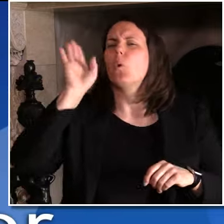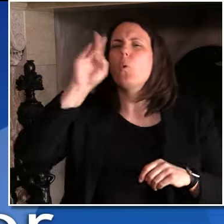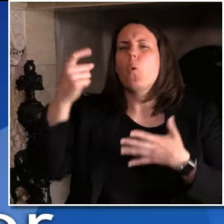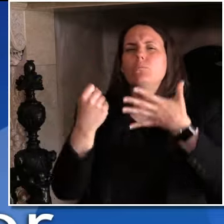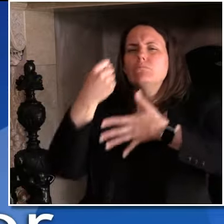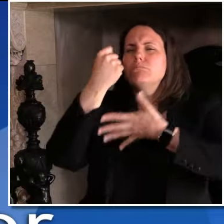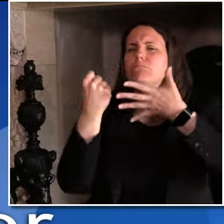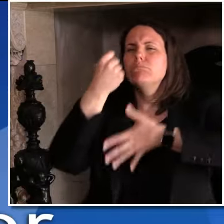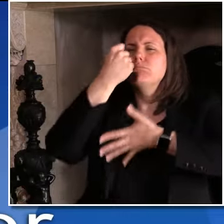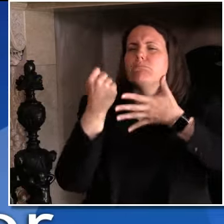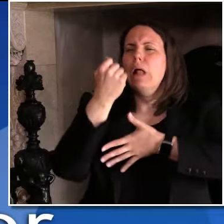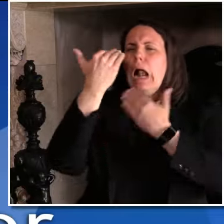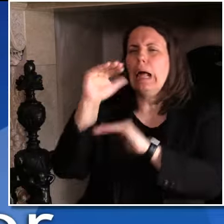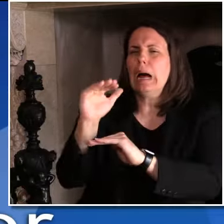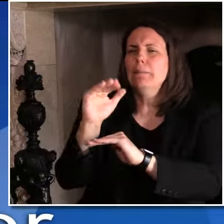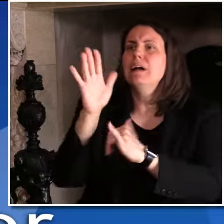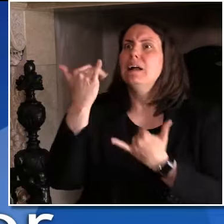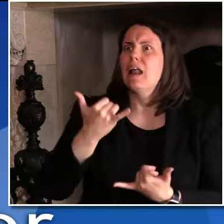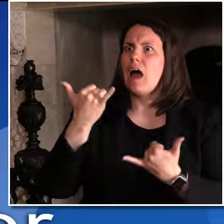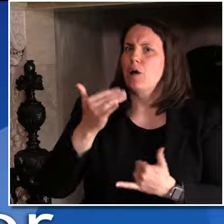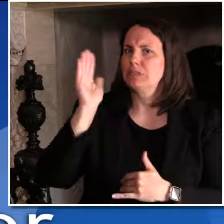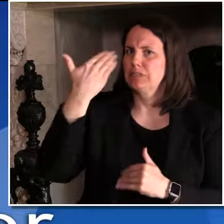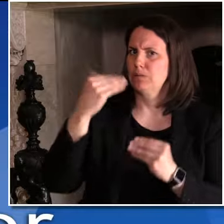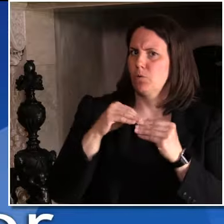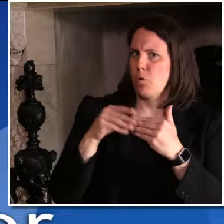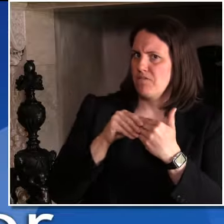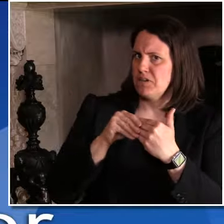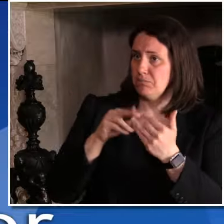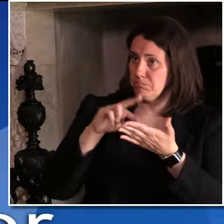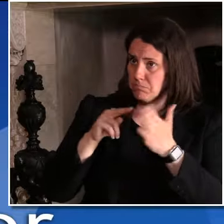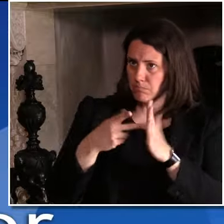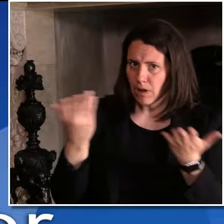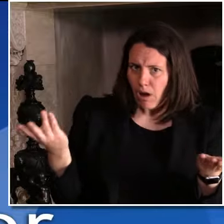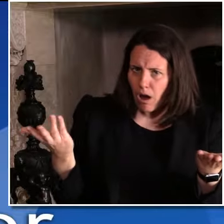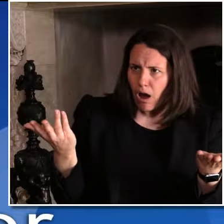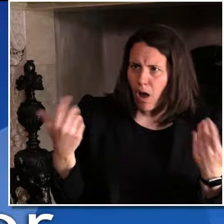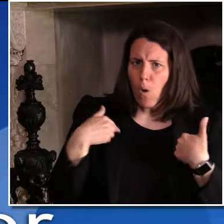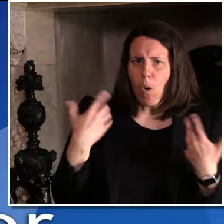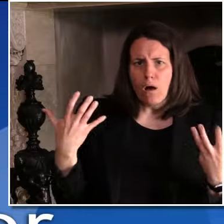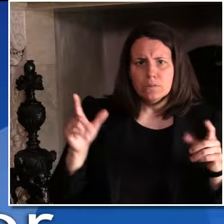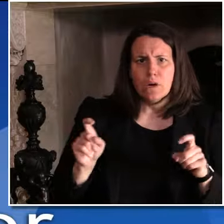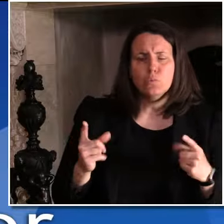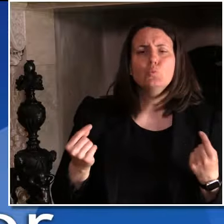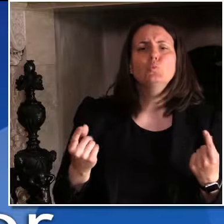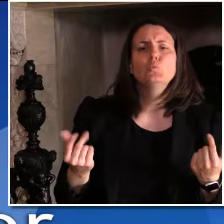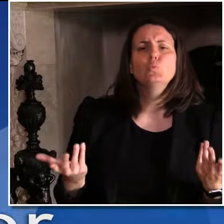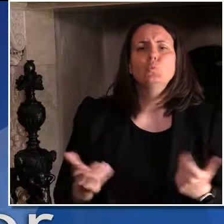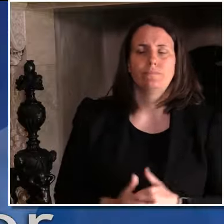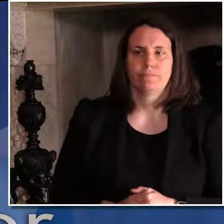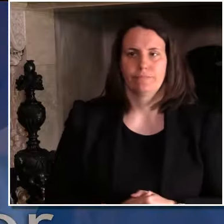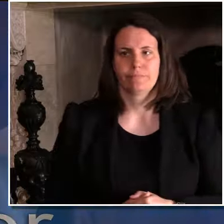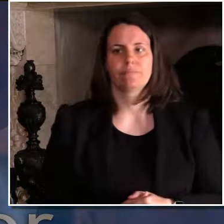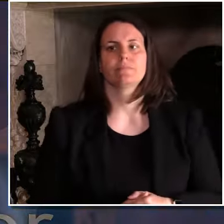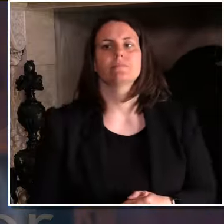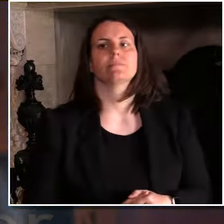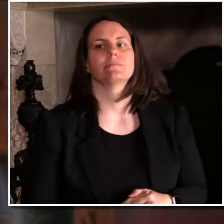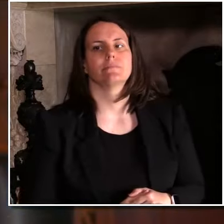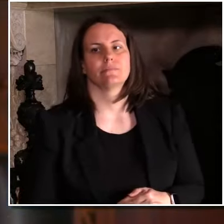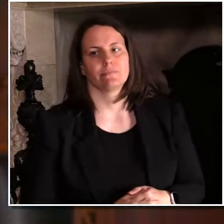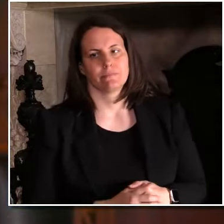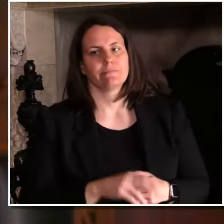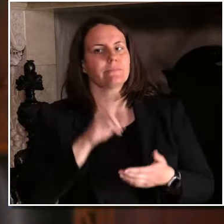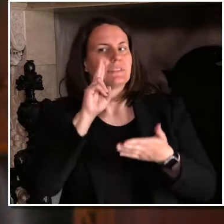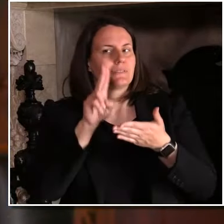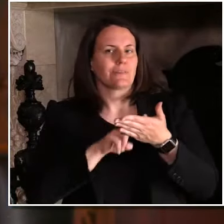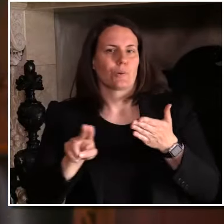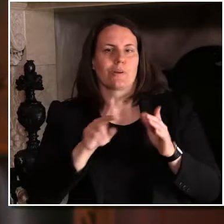out, what needs to be done about that? Well, Eric, you're giving us that opportunity right now. So we have expanded the